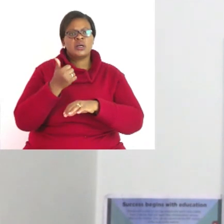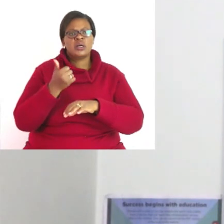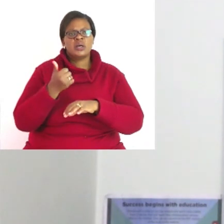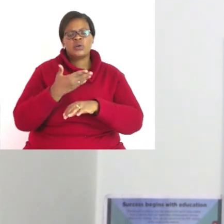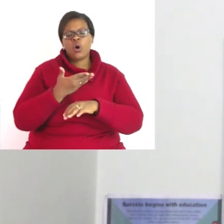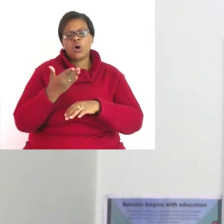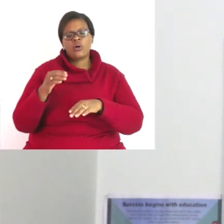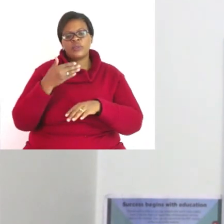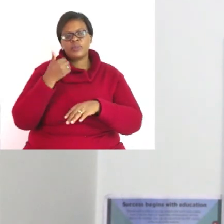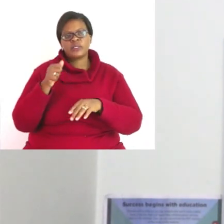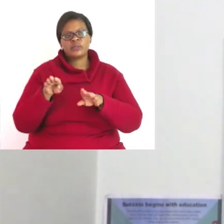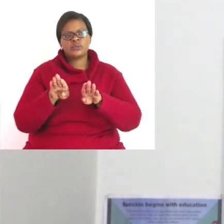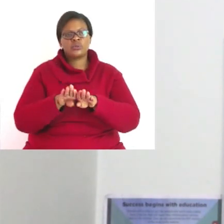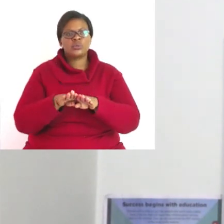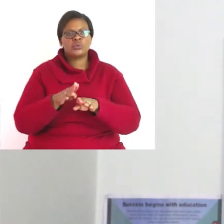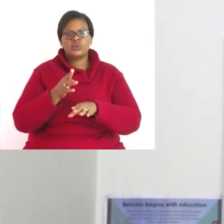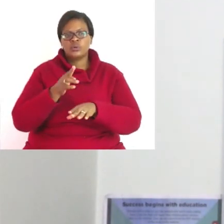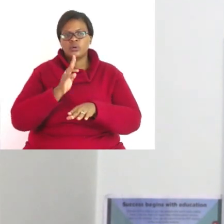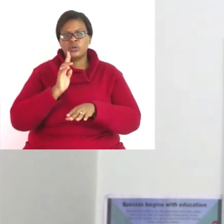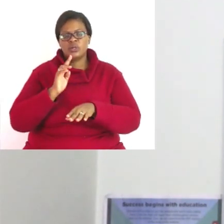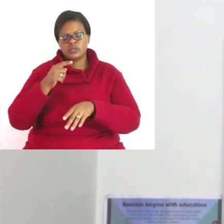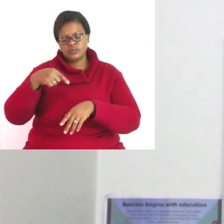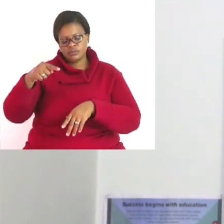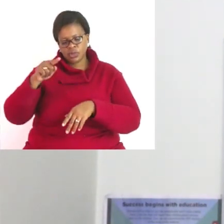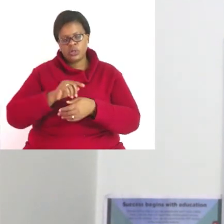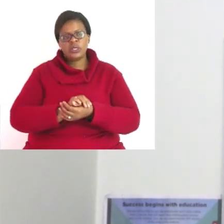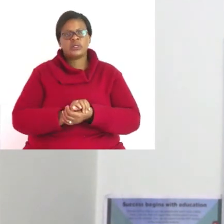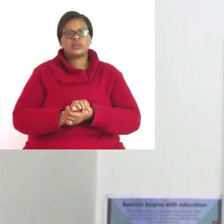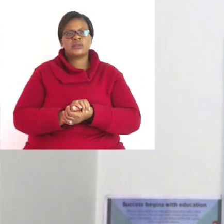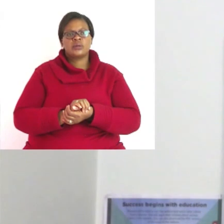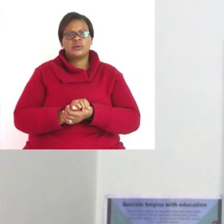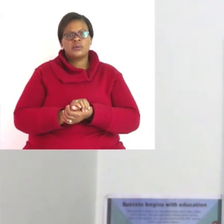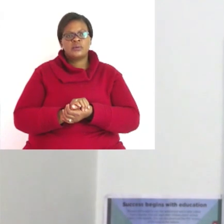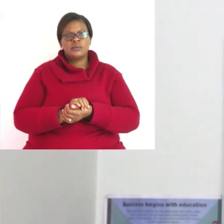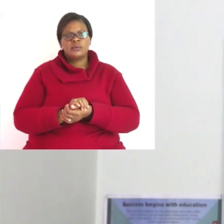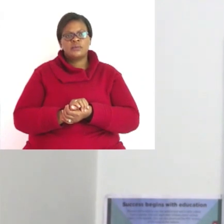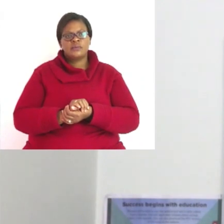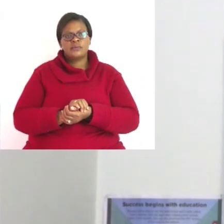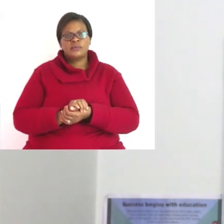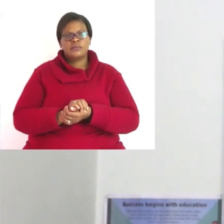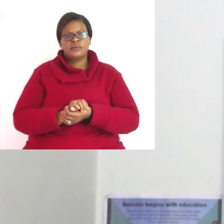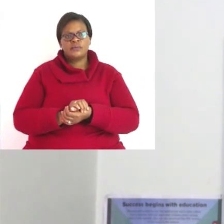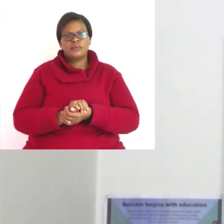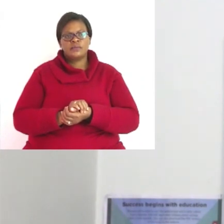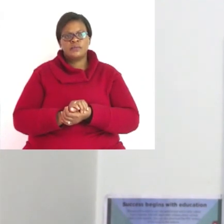give the correct answers. You can watch the video over and over if you do not